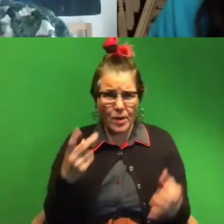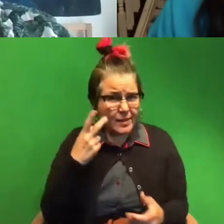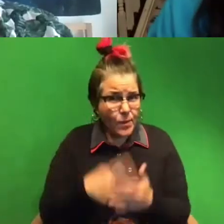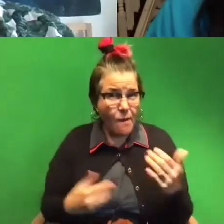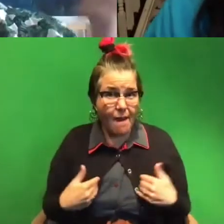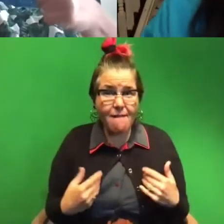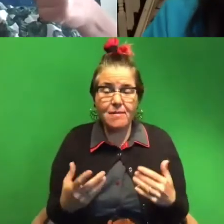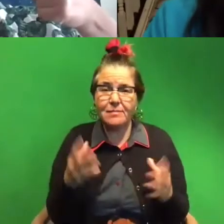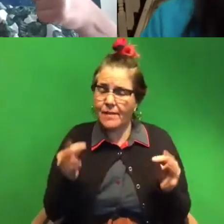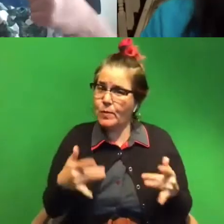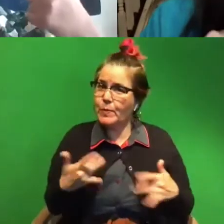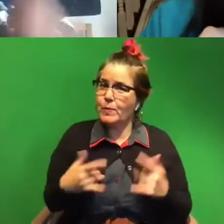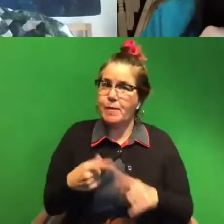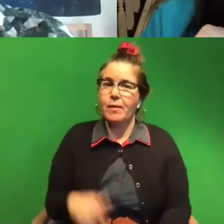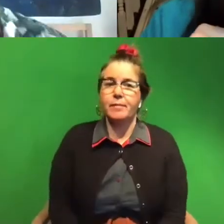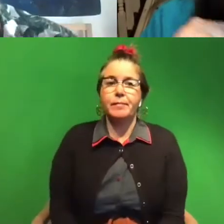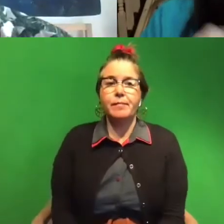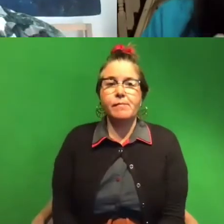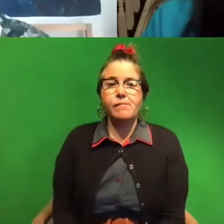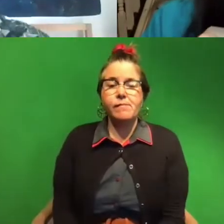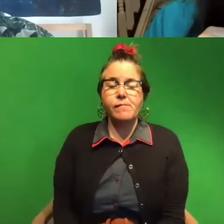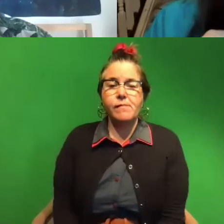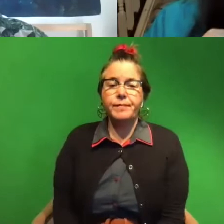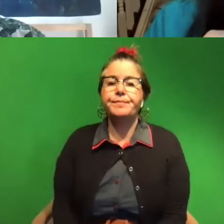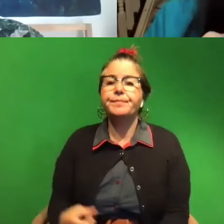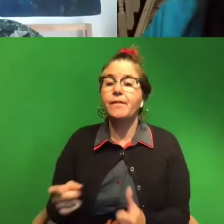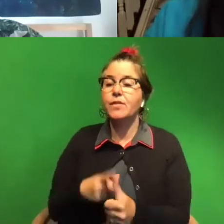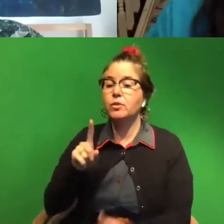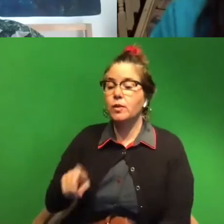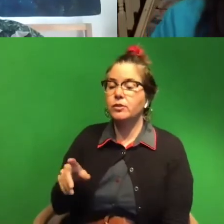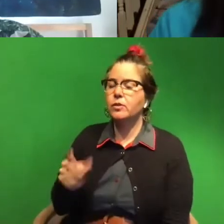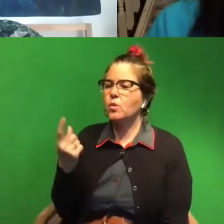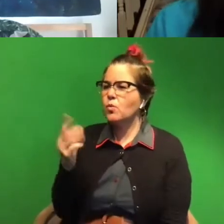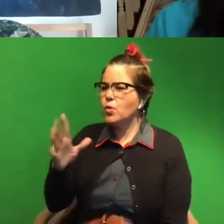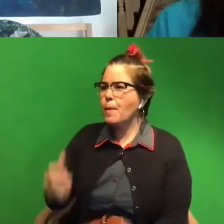We're very excited about that. Okay, so the first question is, what was your